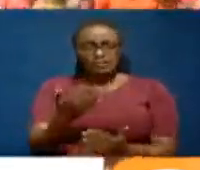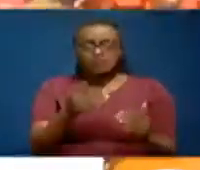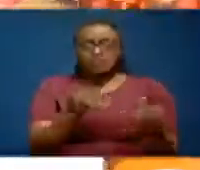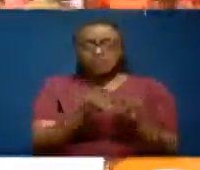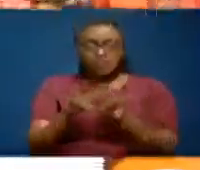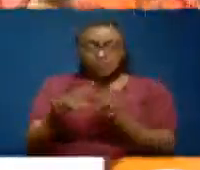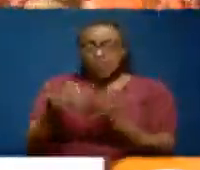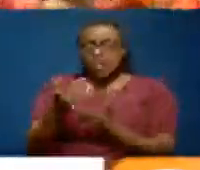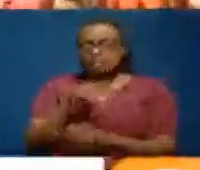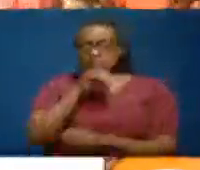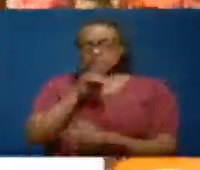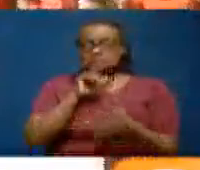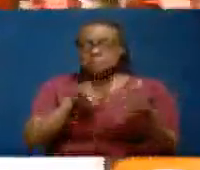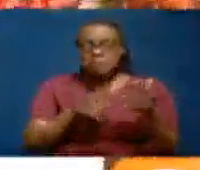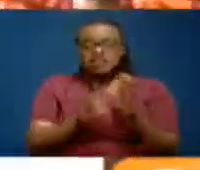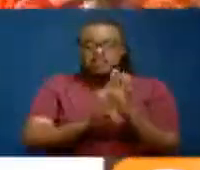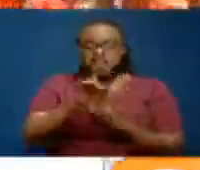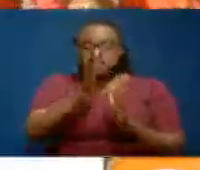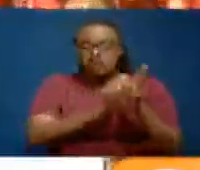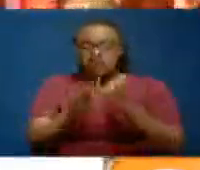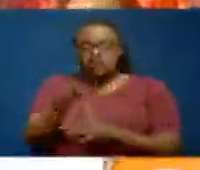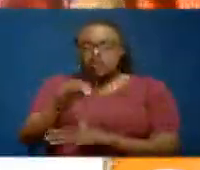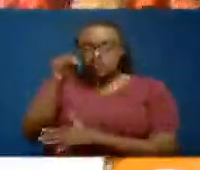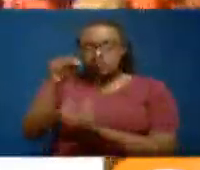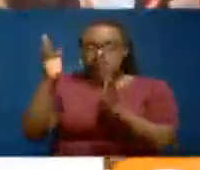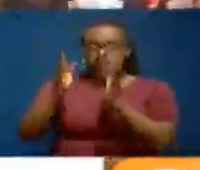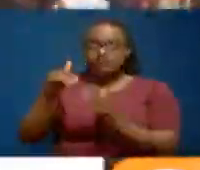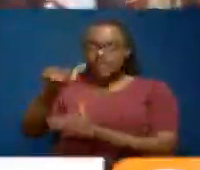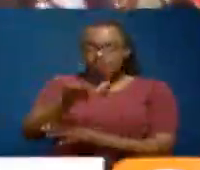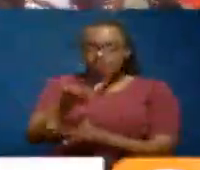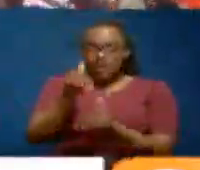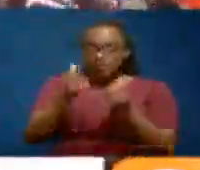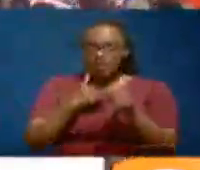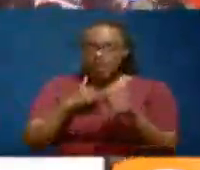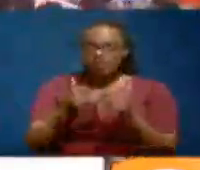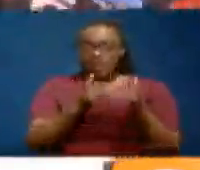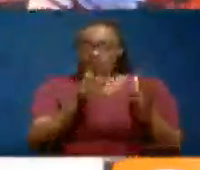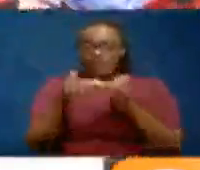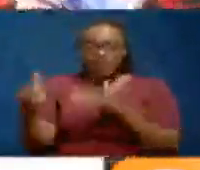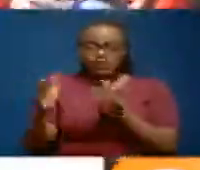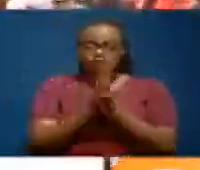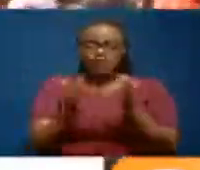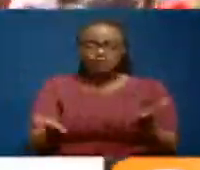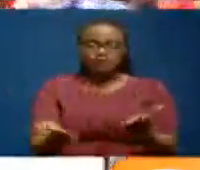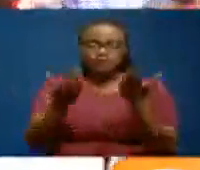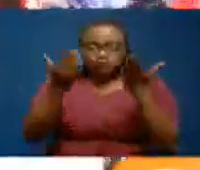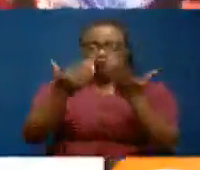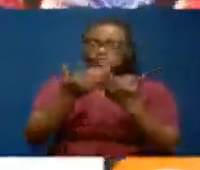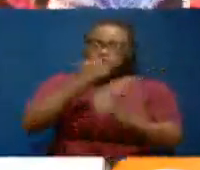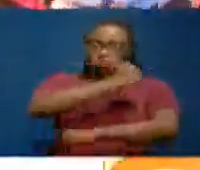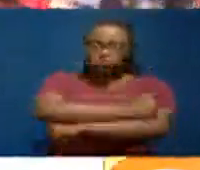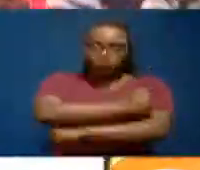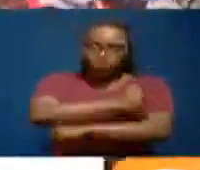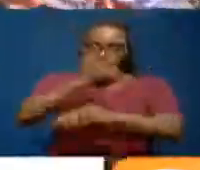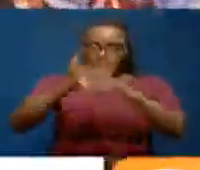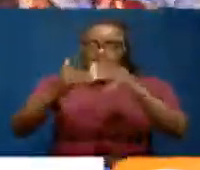Odinga says he has a grand development plan for the North Rift region that includes opening up roads and improving school infrastructure